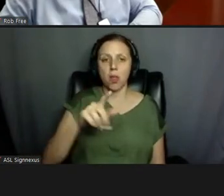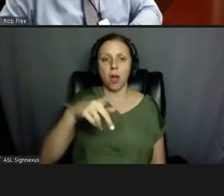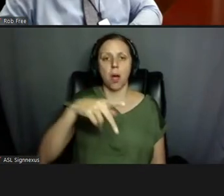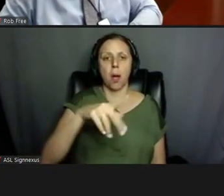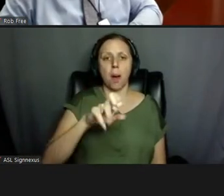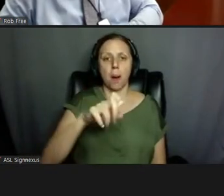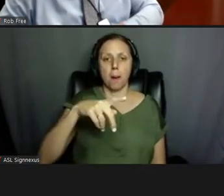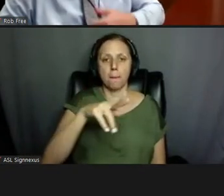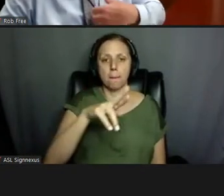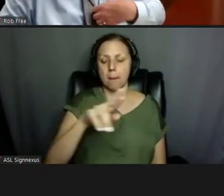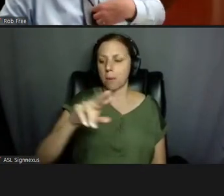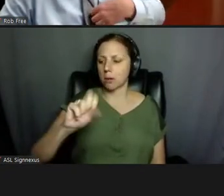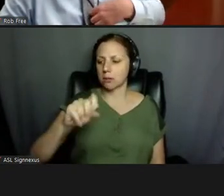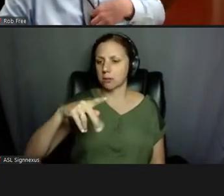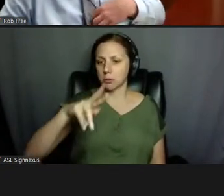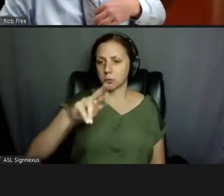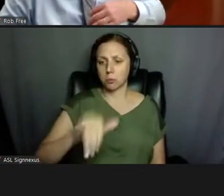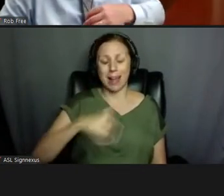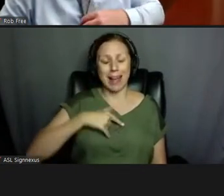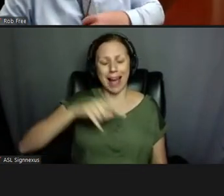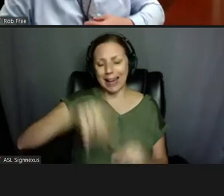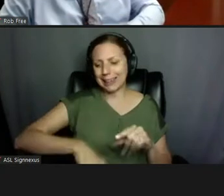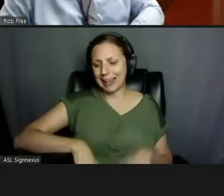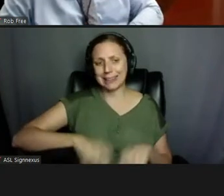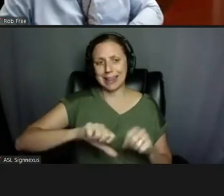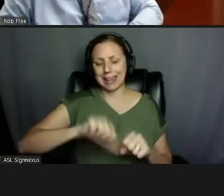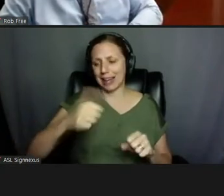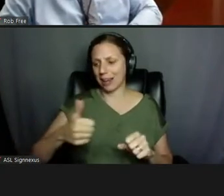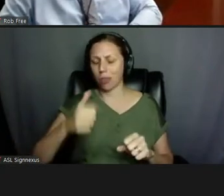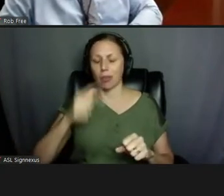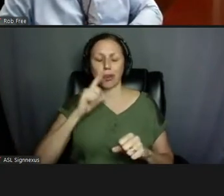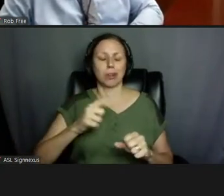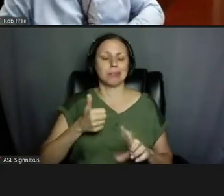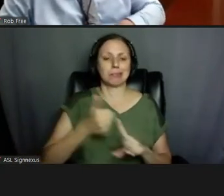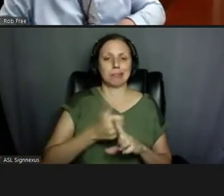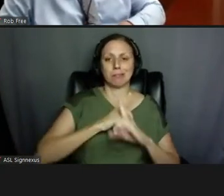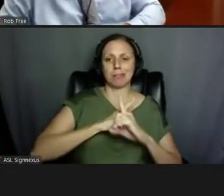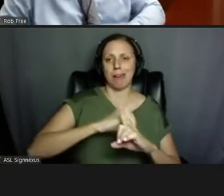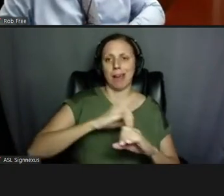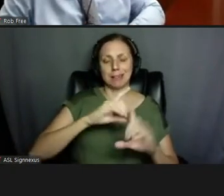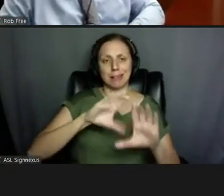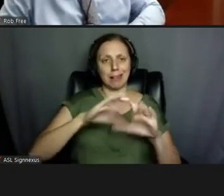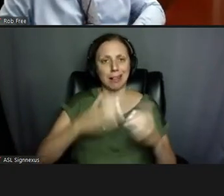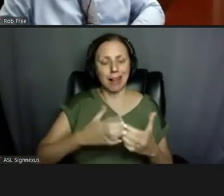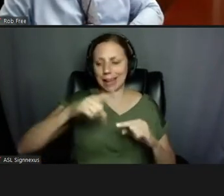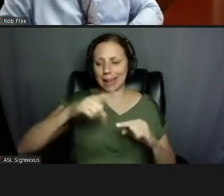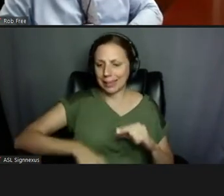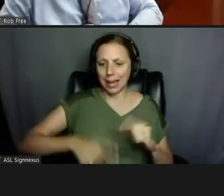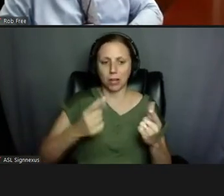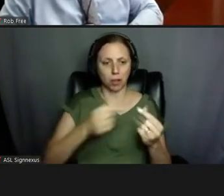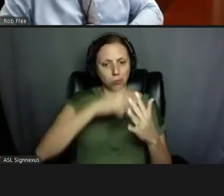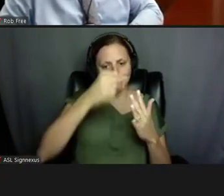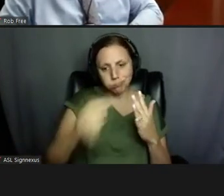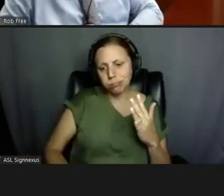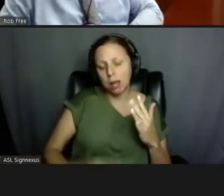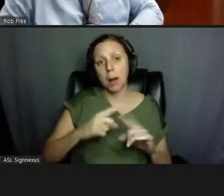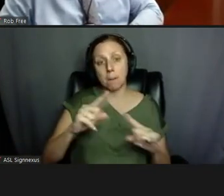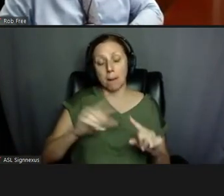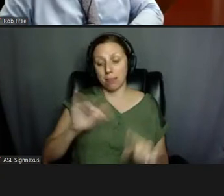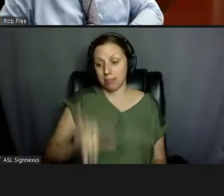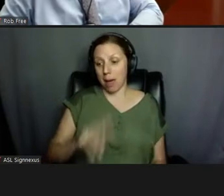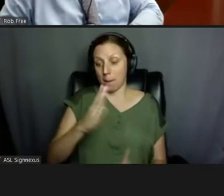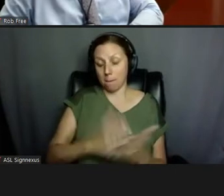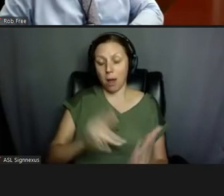more self-defense class. I simply cannot carry another whistle. The LIRR portion of my commute daily is my safe